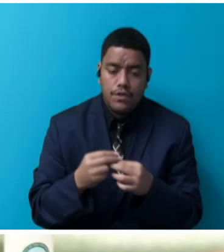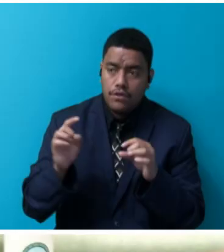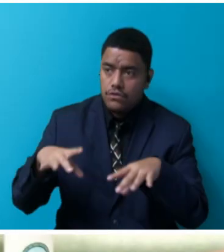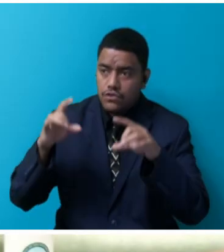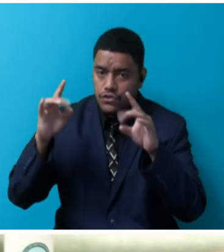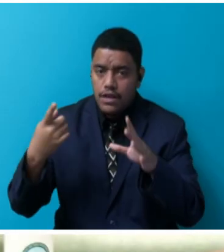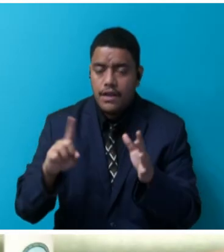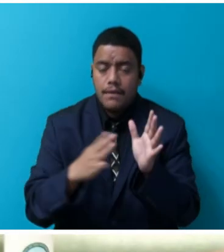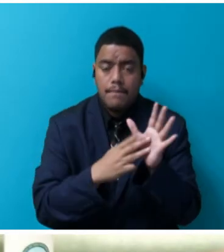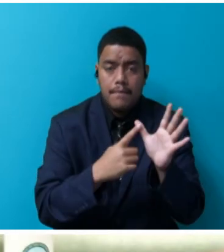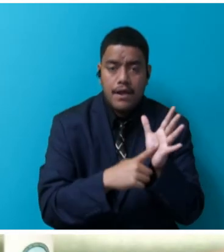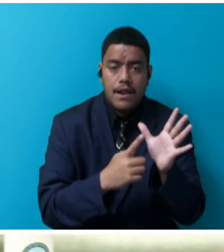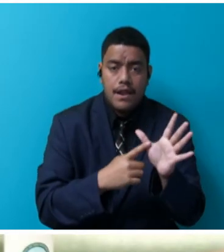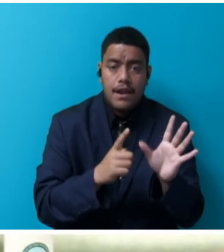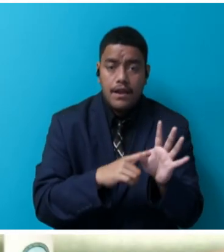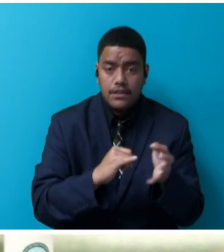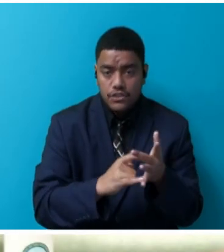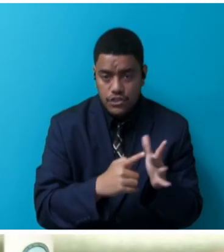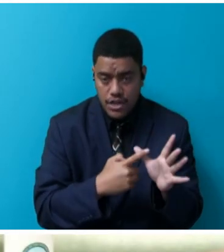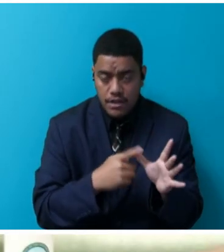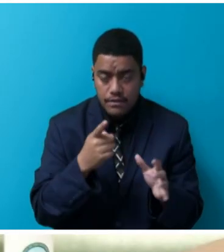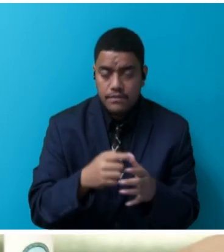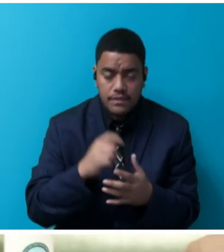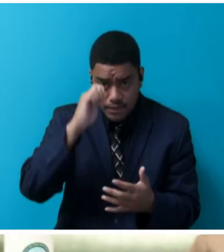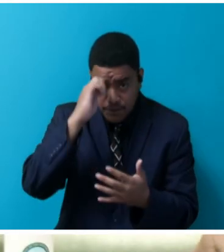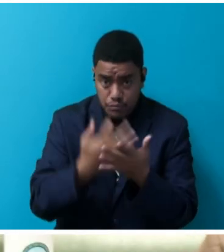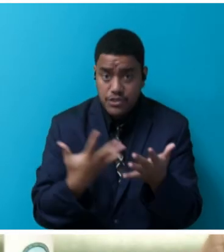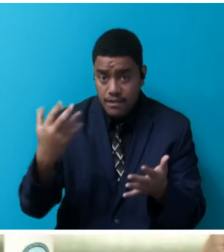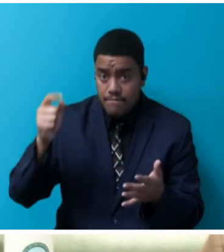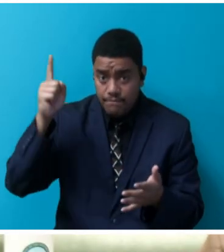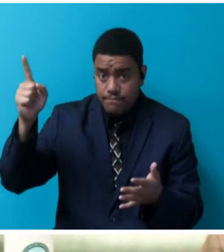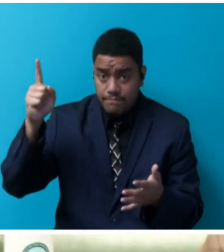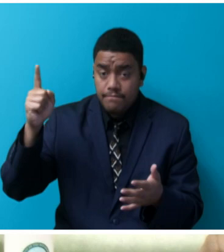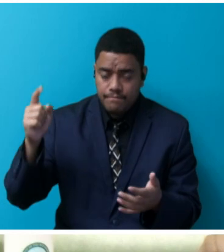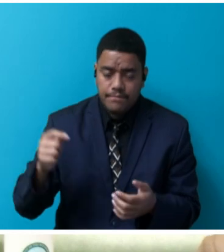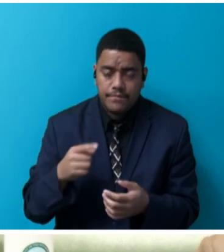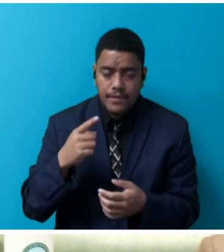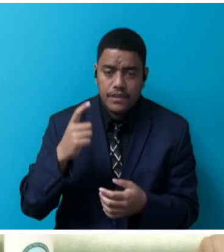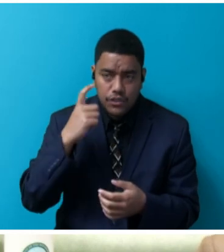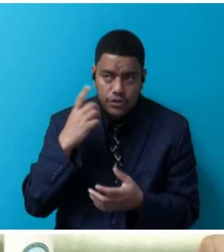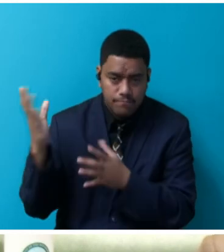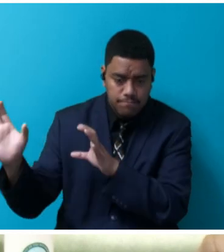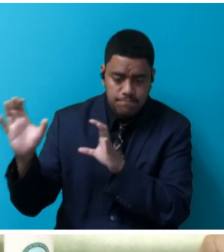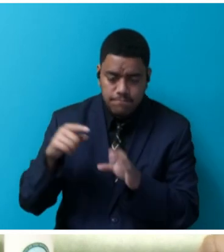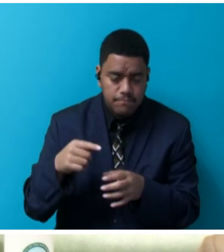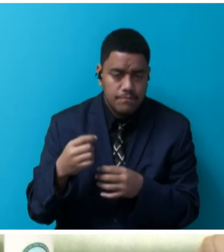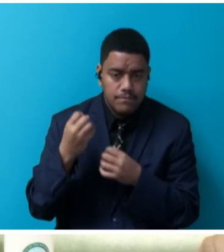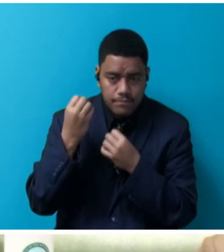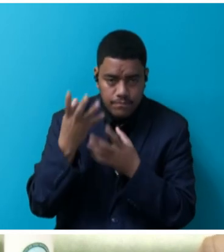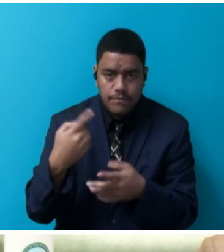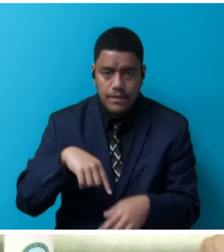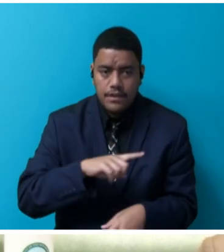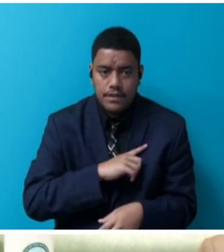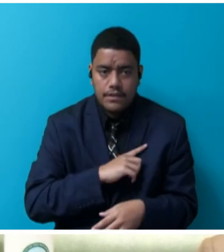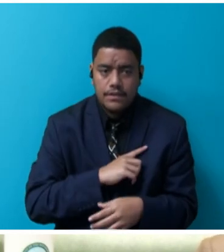Malaysia, drawing on their expertise as we undertake the law reforms and other initiatives aimed